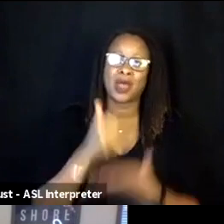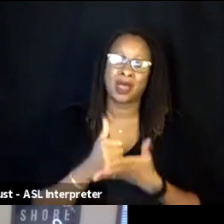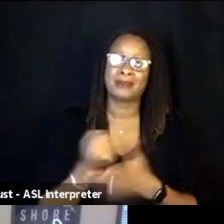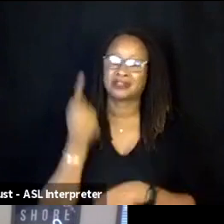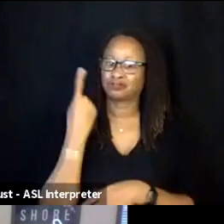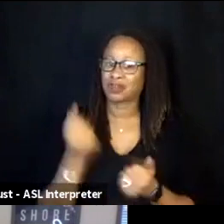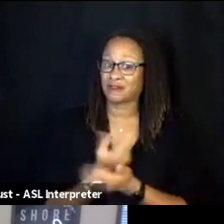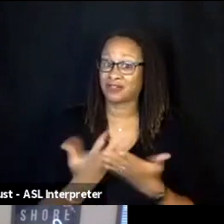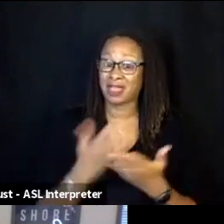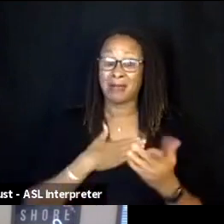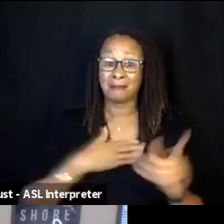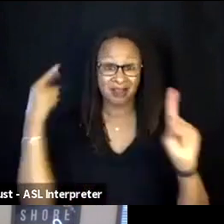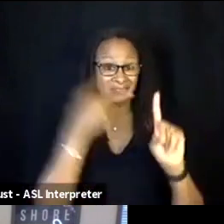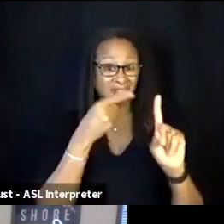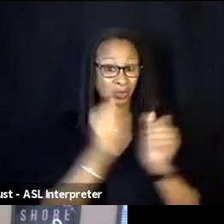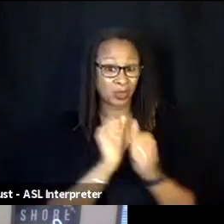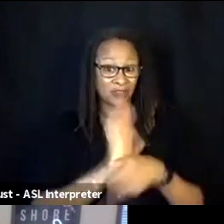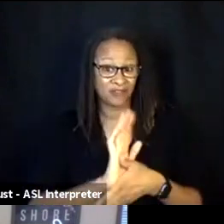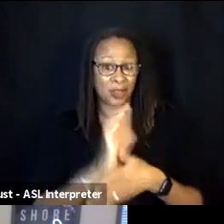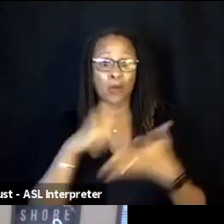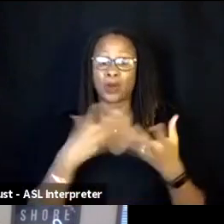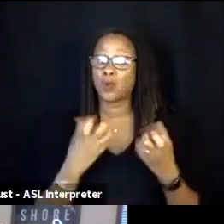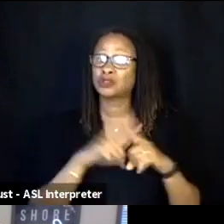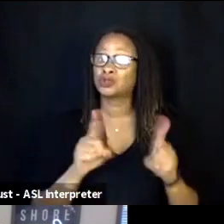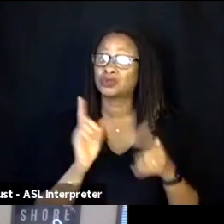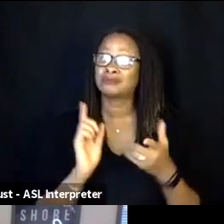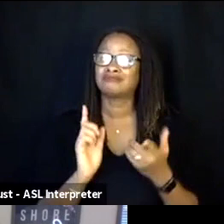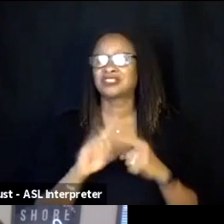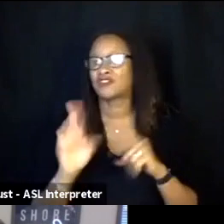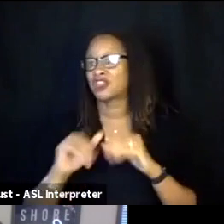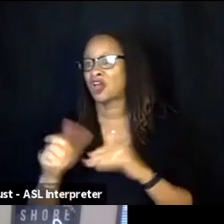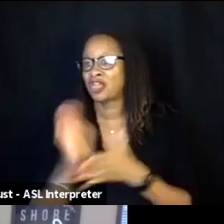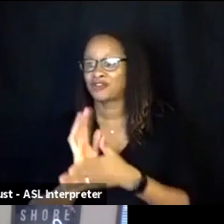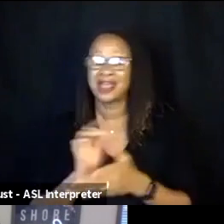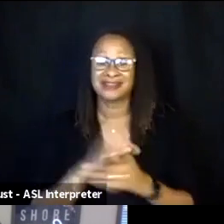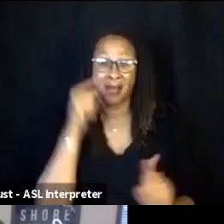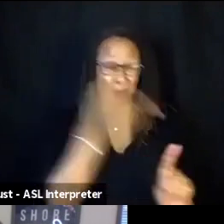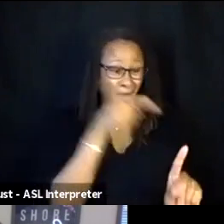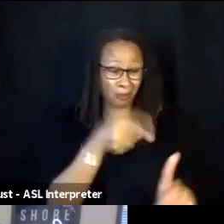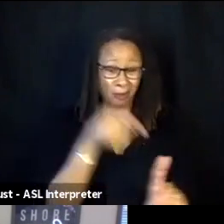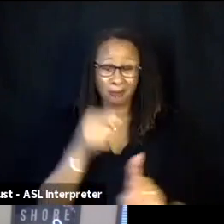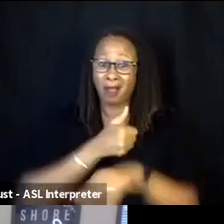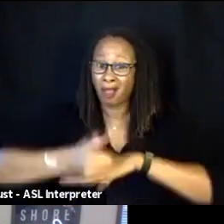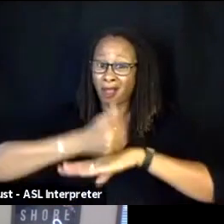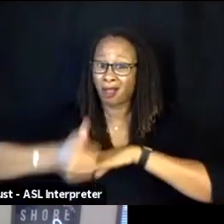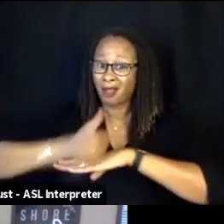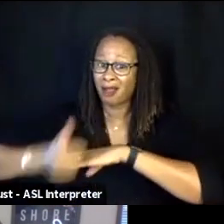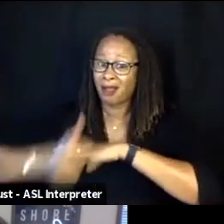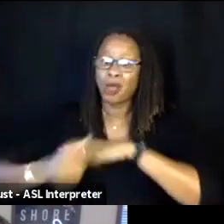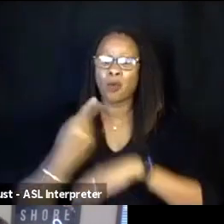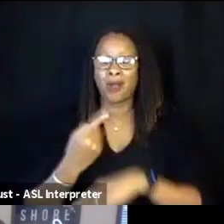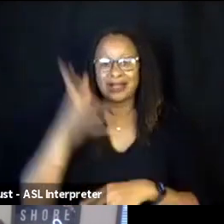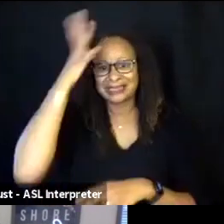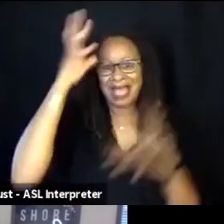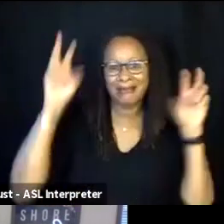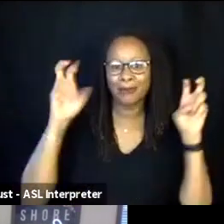film, what I wanted to do differently than the other films that were out there, was not to just point the finger at any one bad